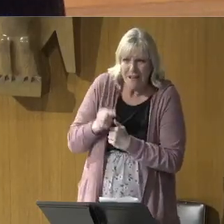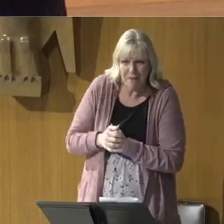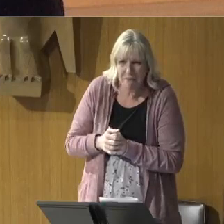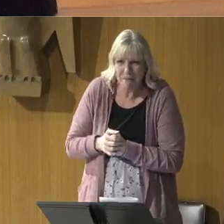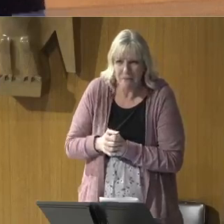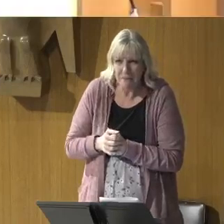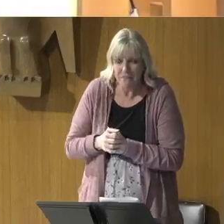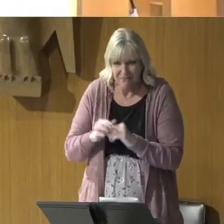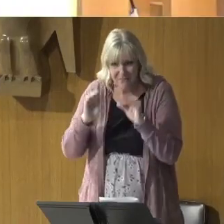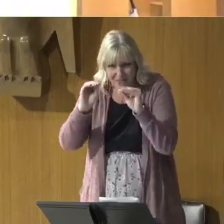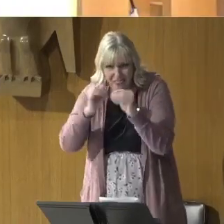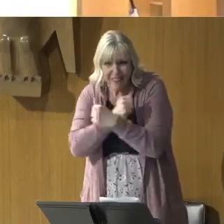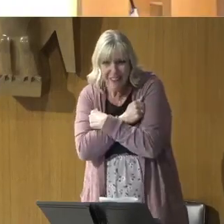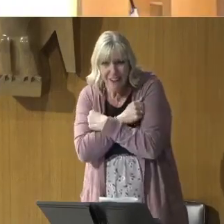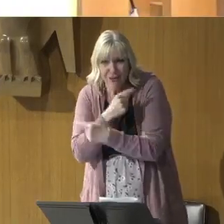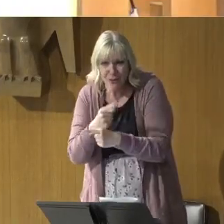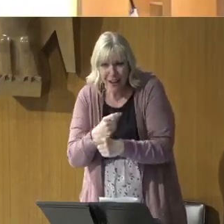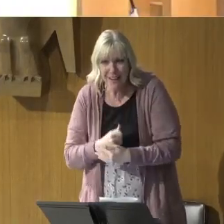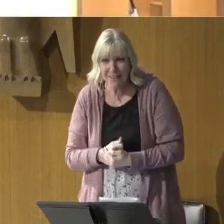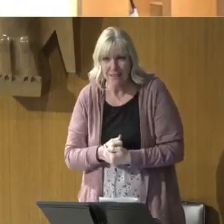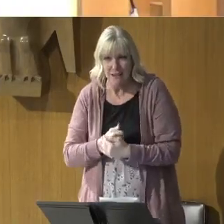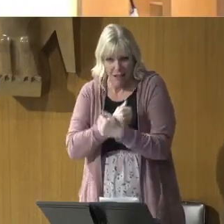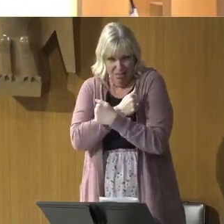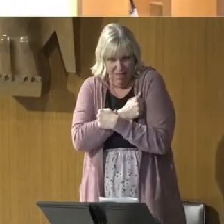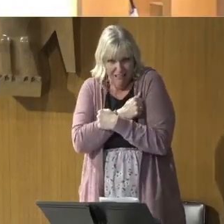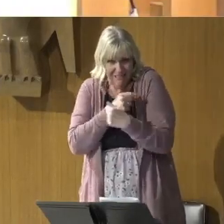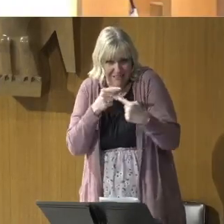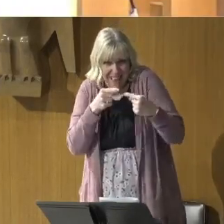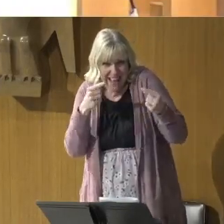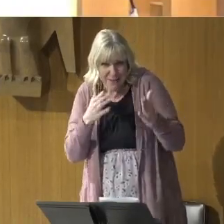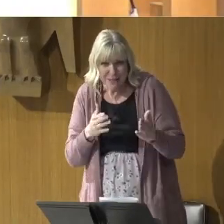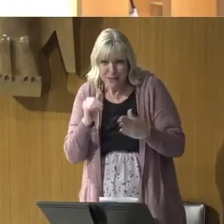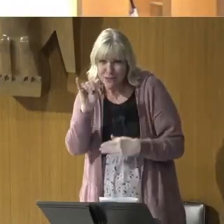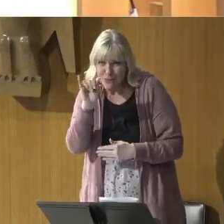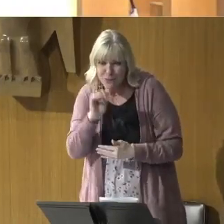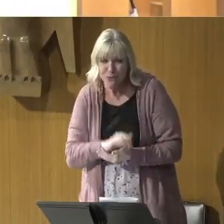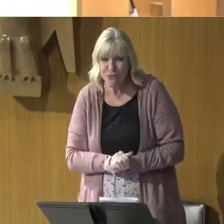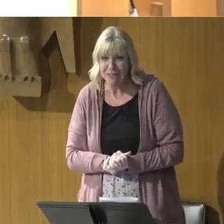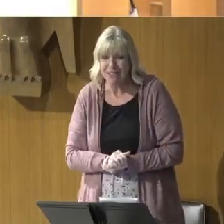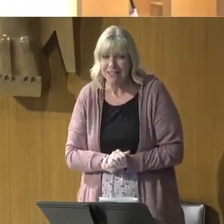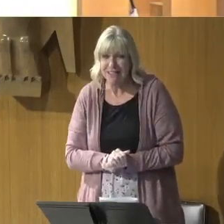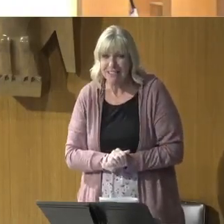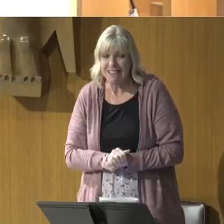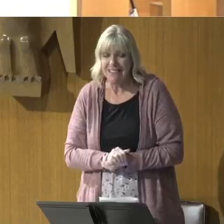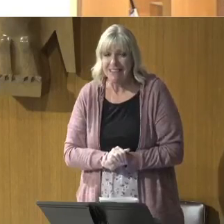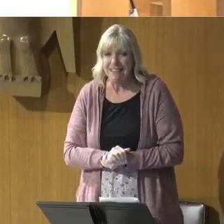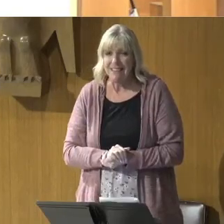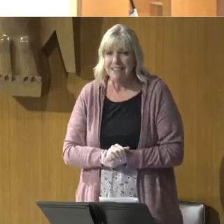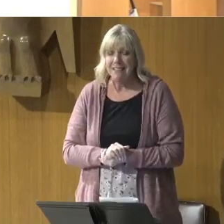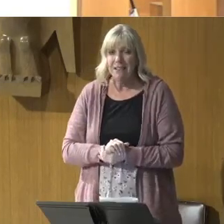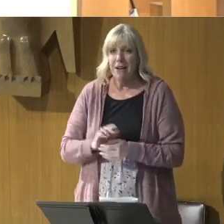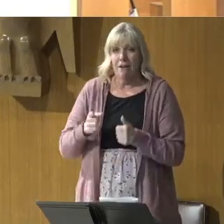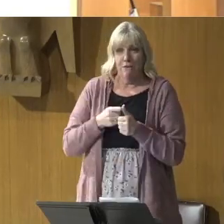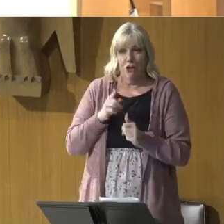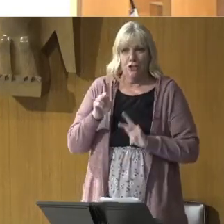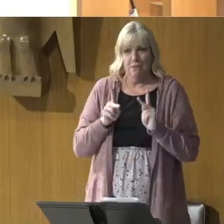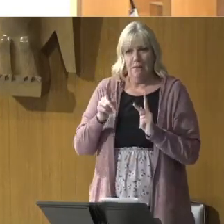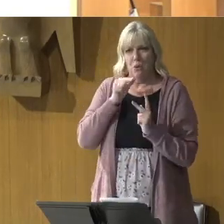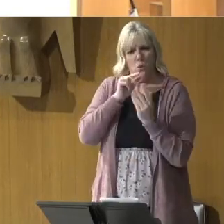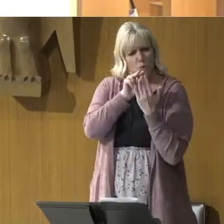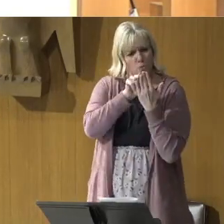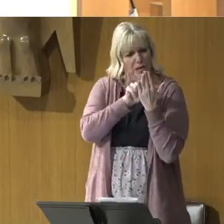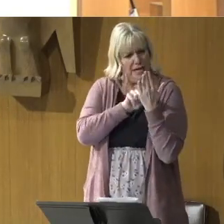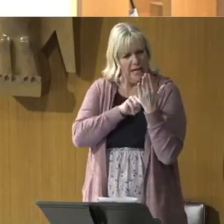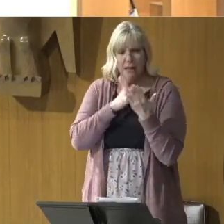he not taught them love? Love even for their enemies? The first readers of Mark's Gospel would have already